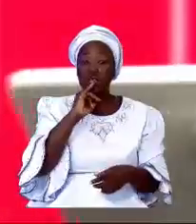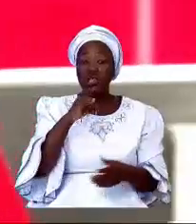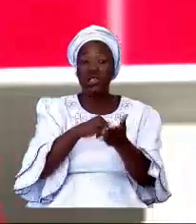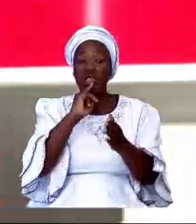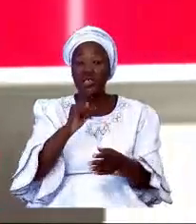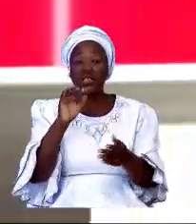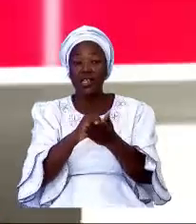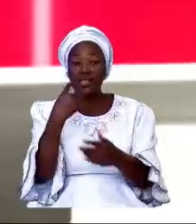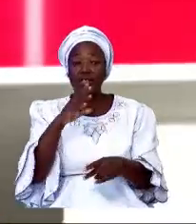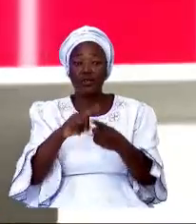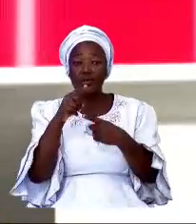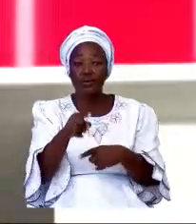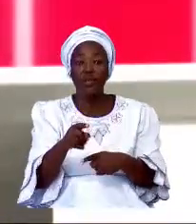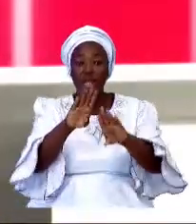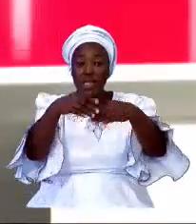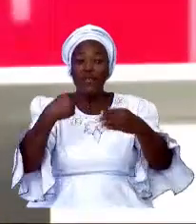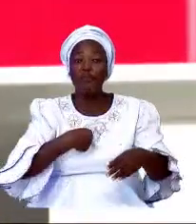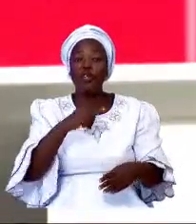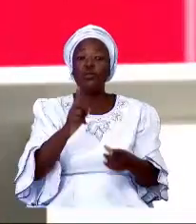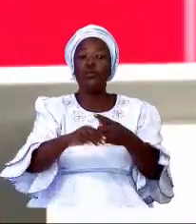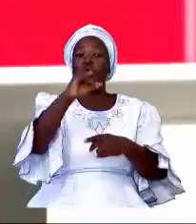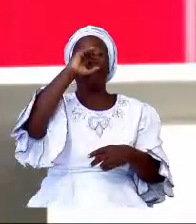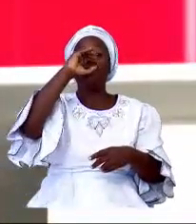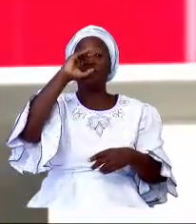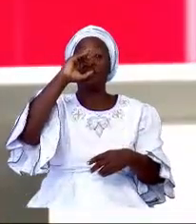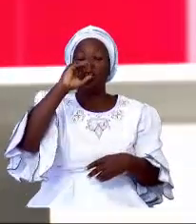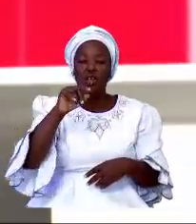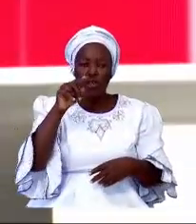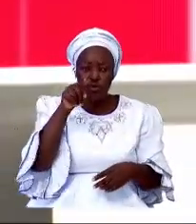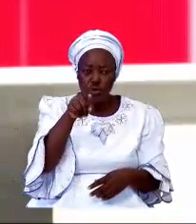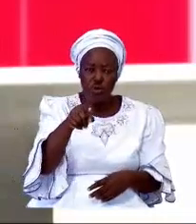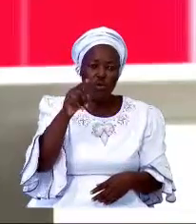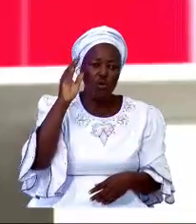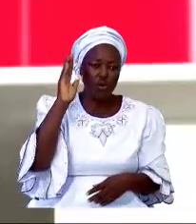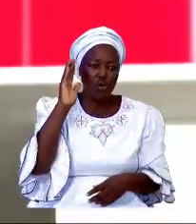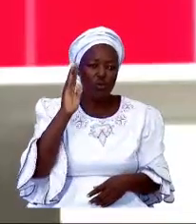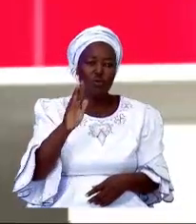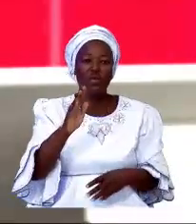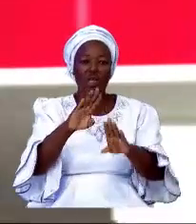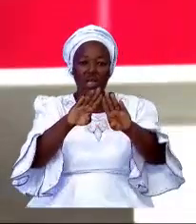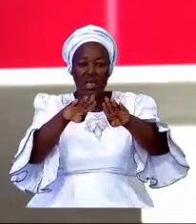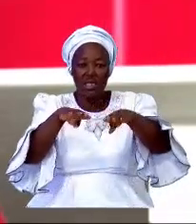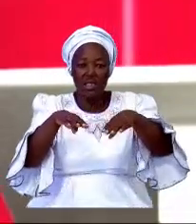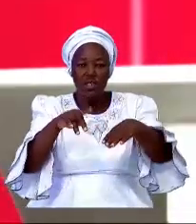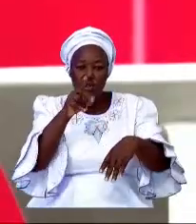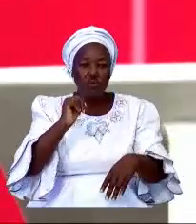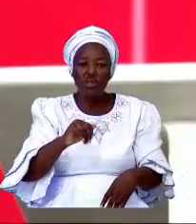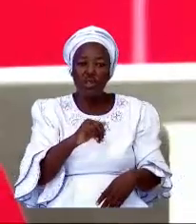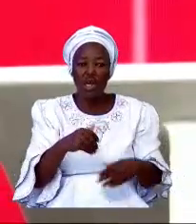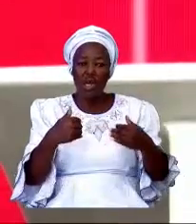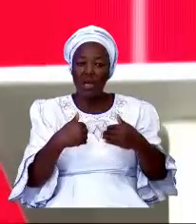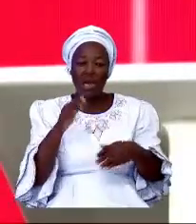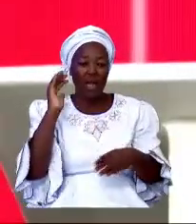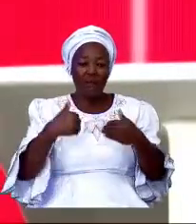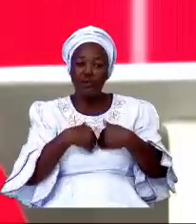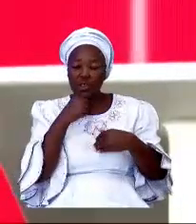God, and who it is that saith to thee, Give me to drink, thou